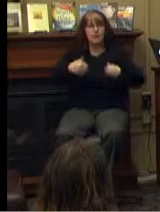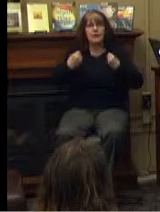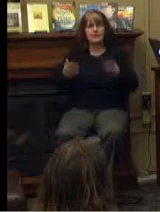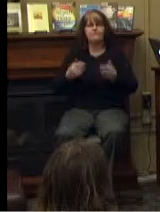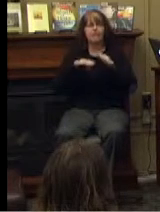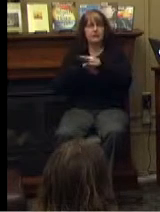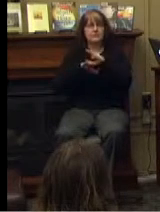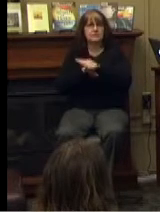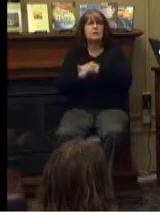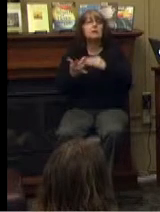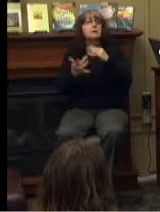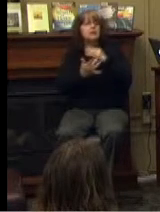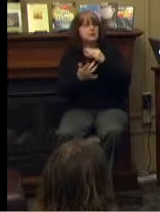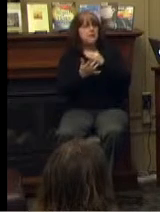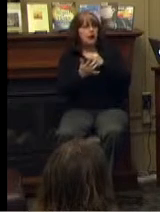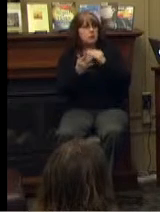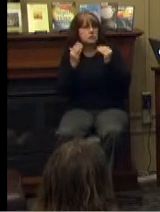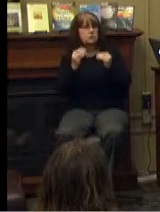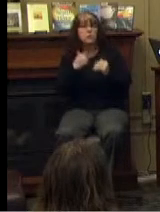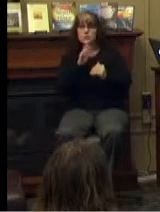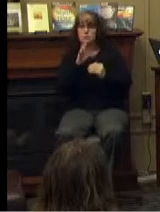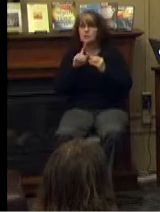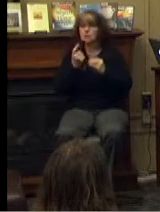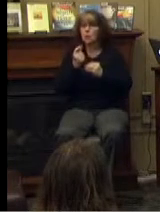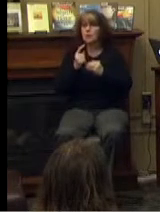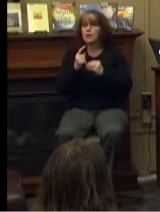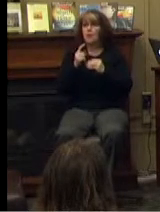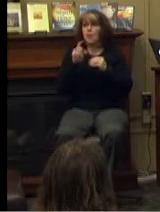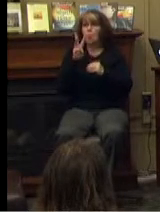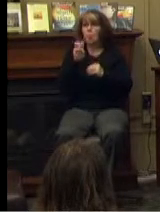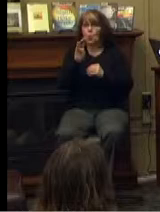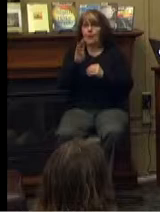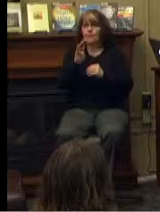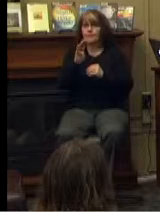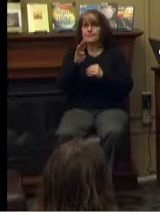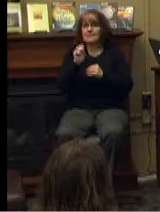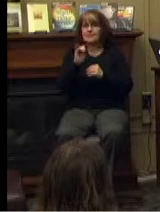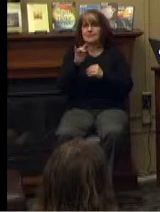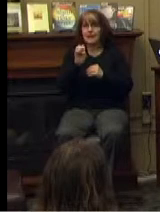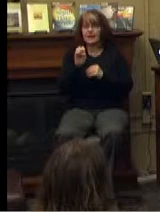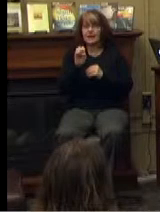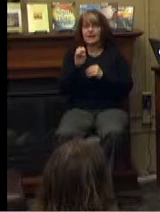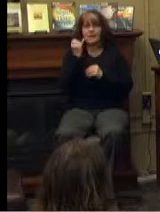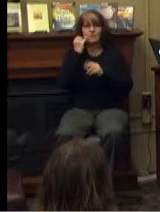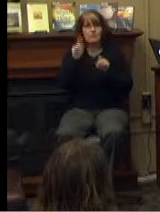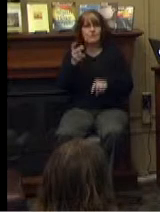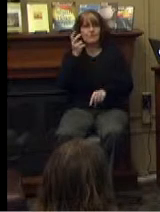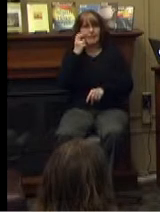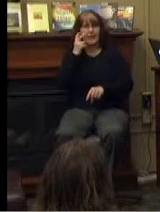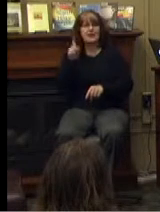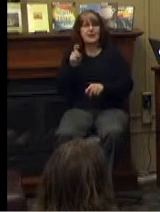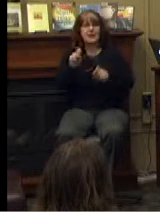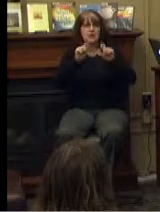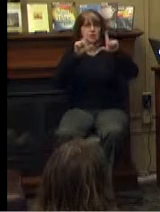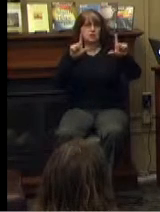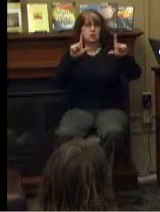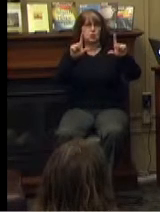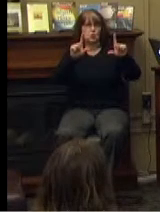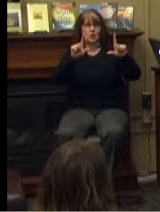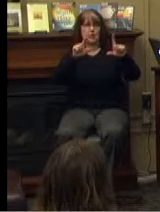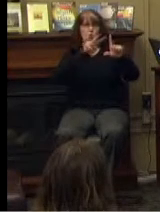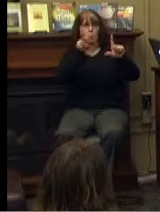talked a little bit about accessing websites for a person who's visually impaired and can't navigate without a screen reader. A